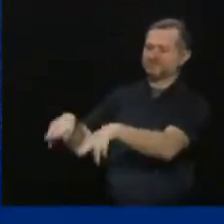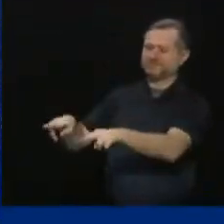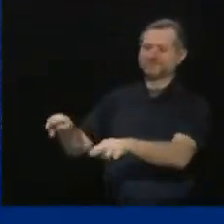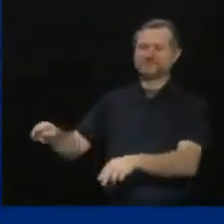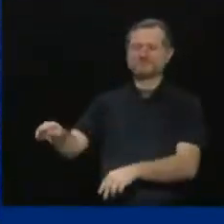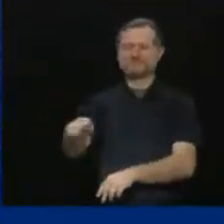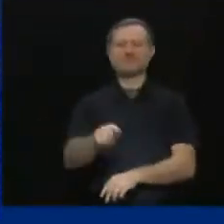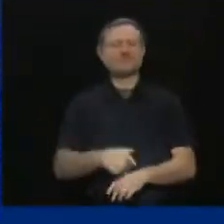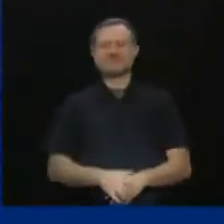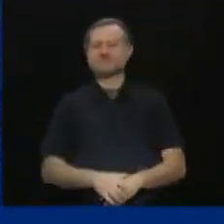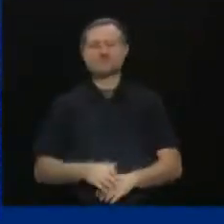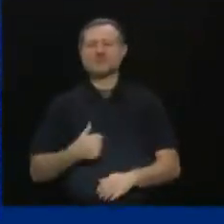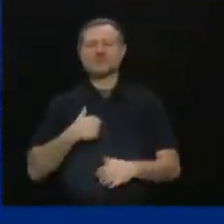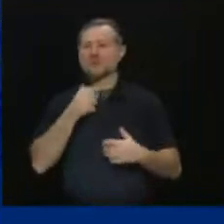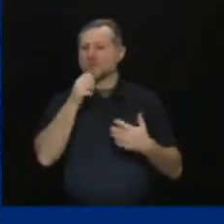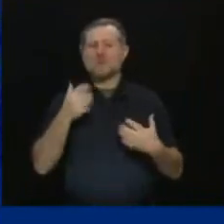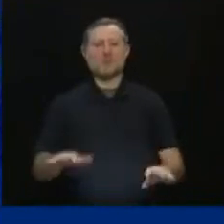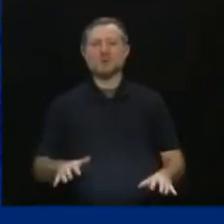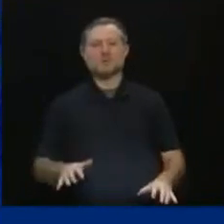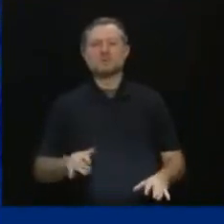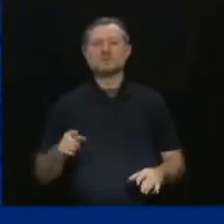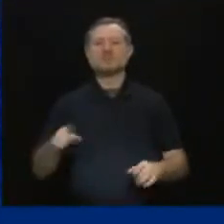We did not ask for this fight.